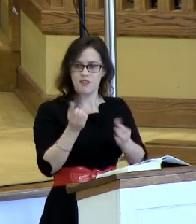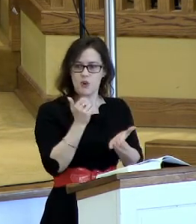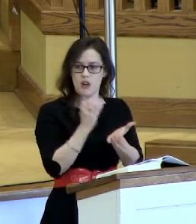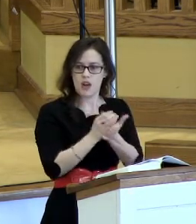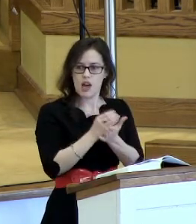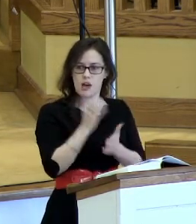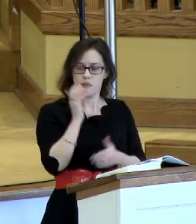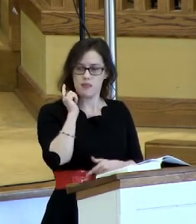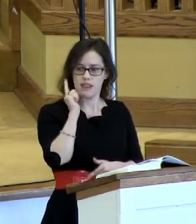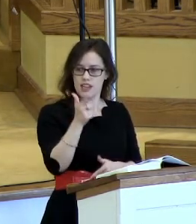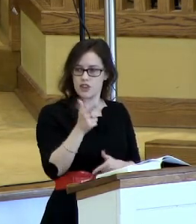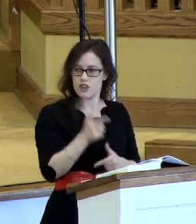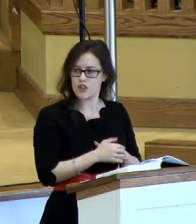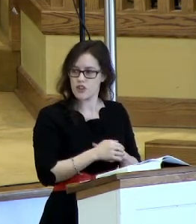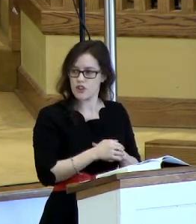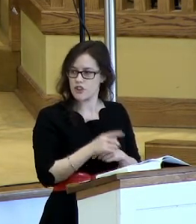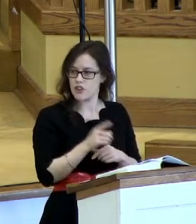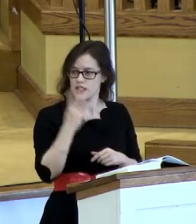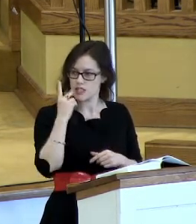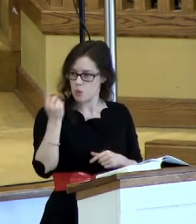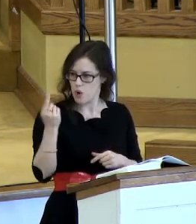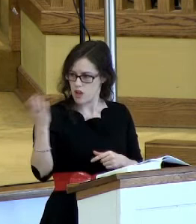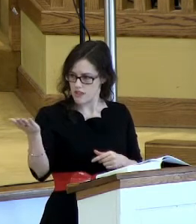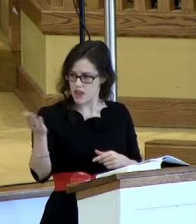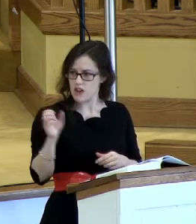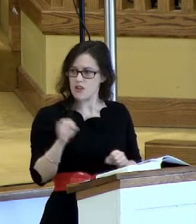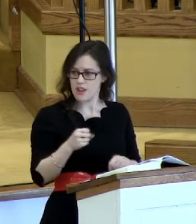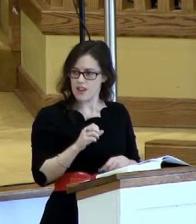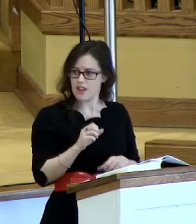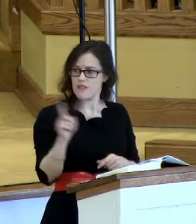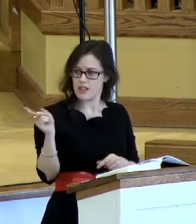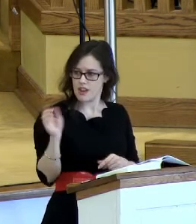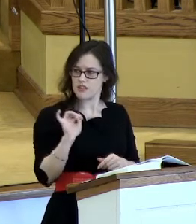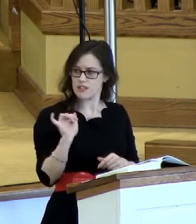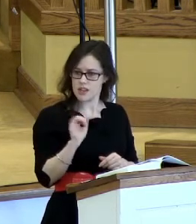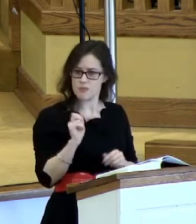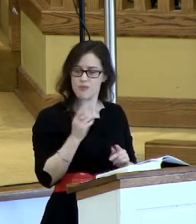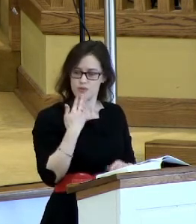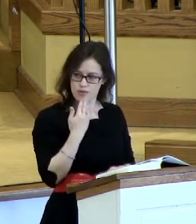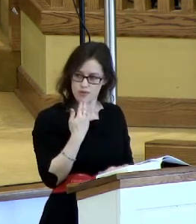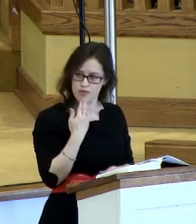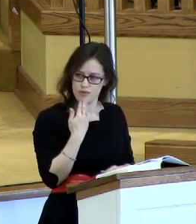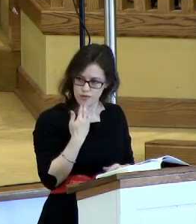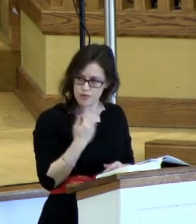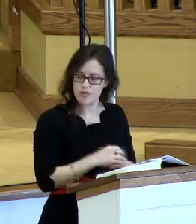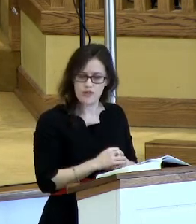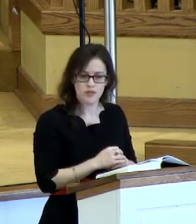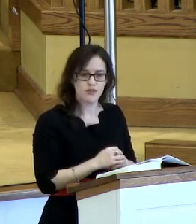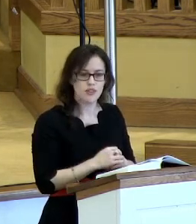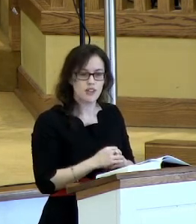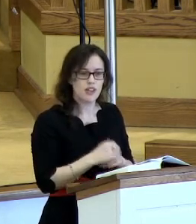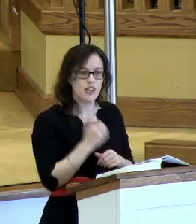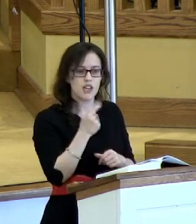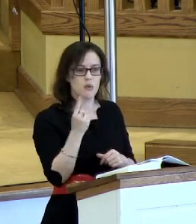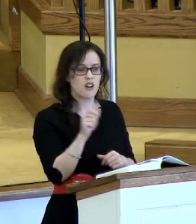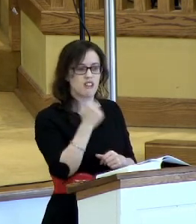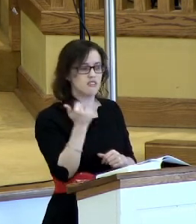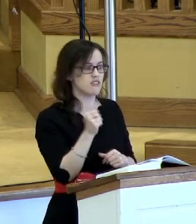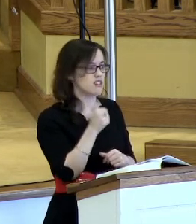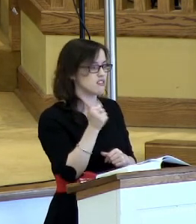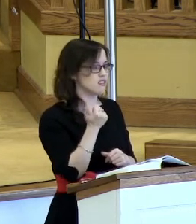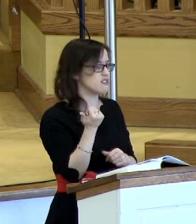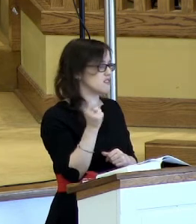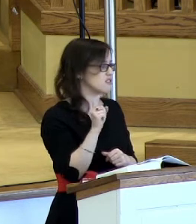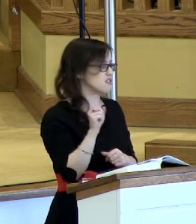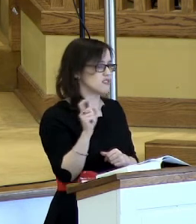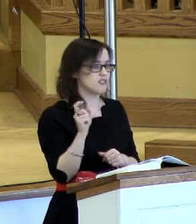Tim. Very good. Anybody else over here also? Very good. All right. Anybody else this morning has not